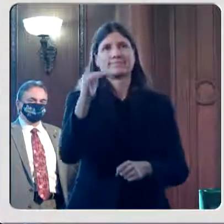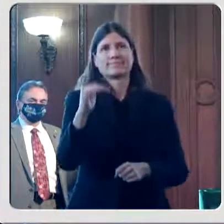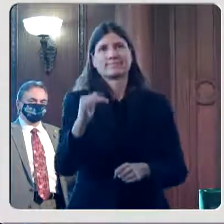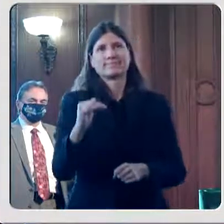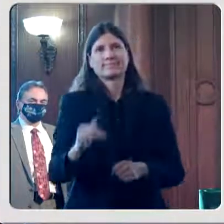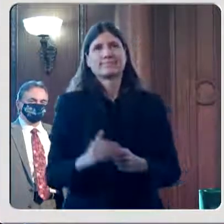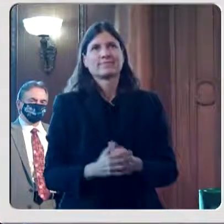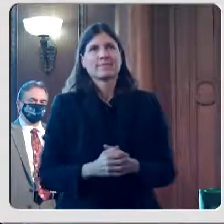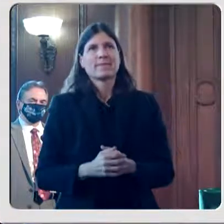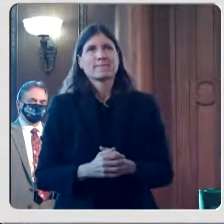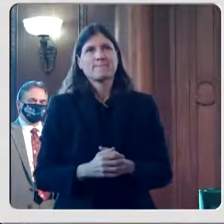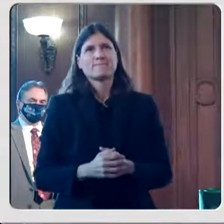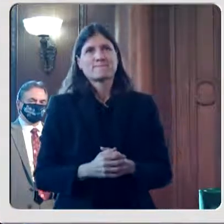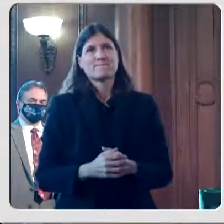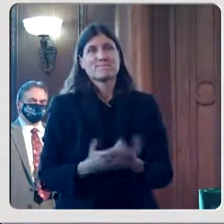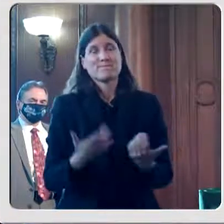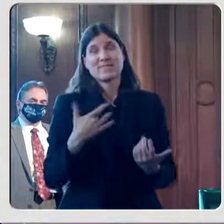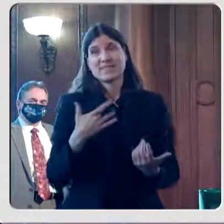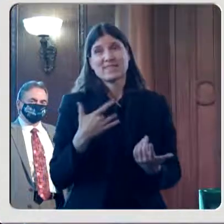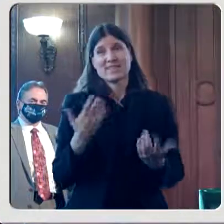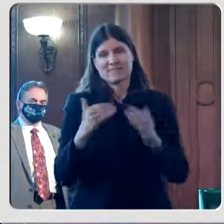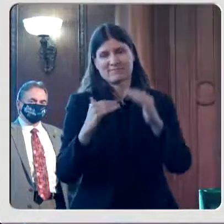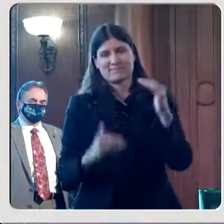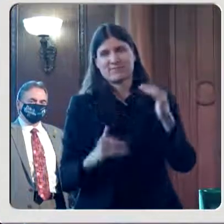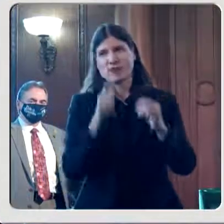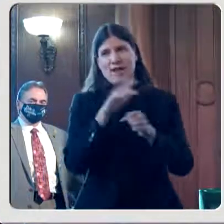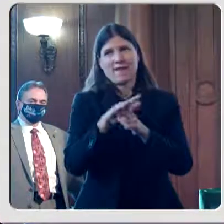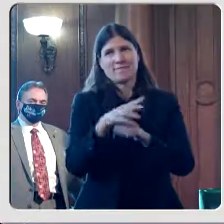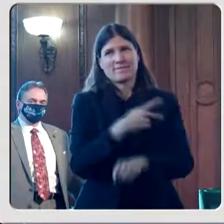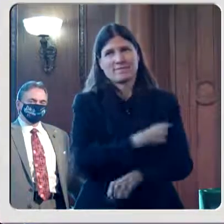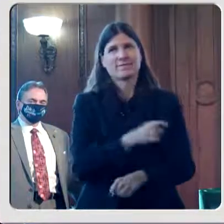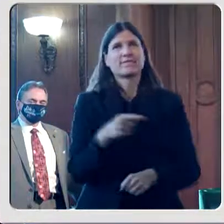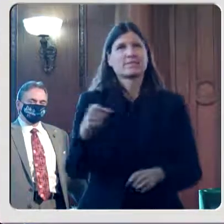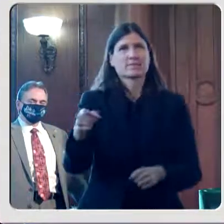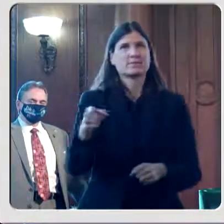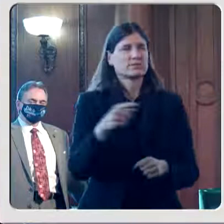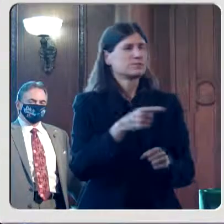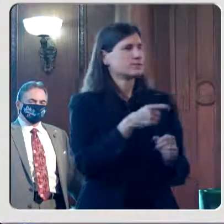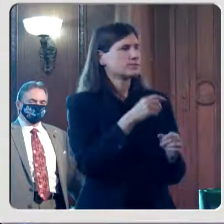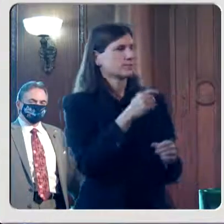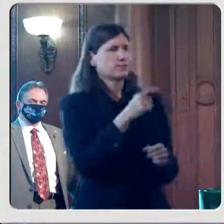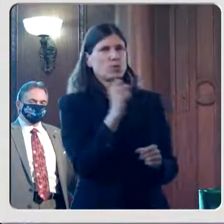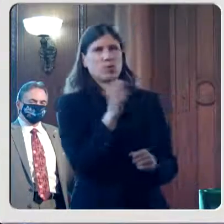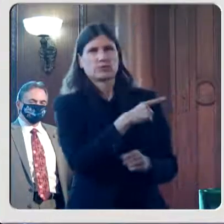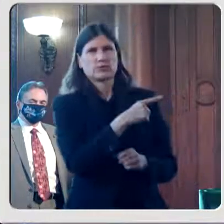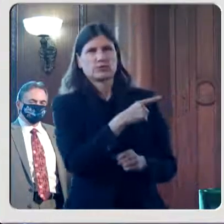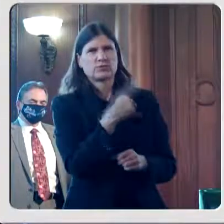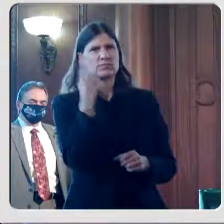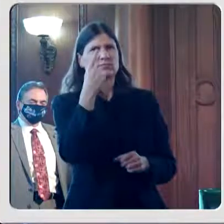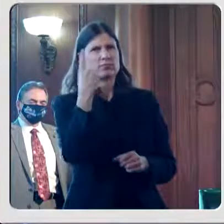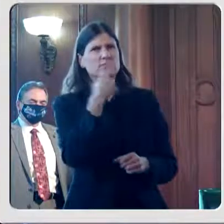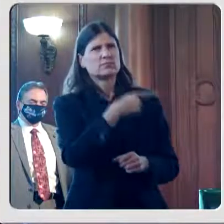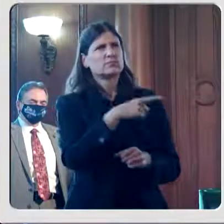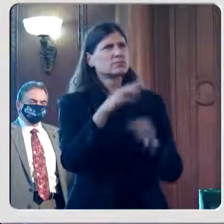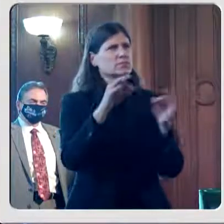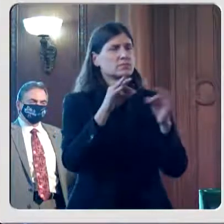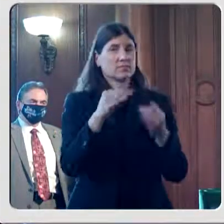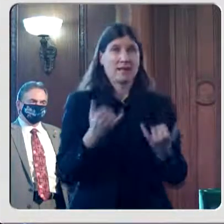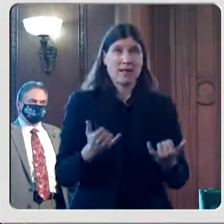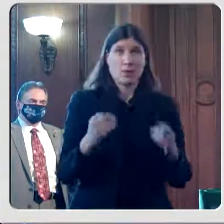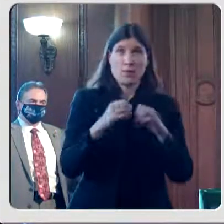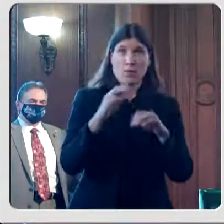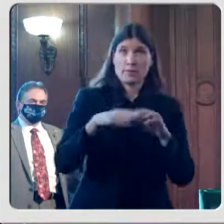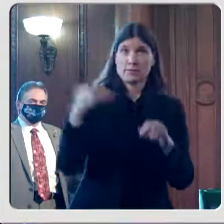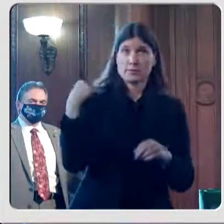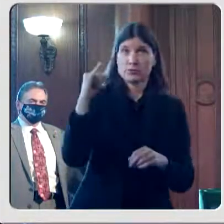far? So you are getting more than you were? Yes, we're getting between 2,000 and